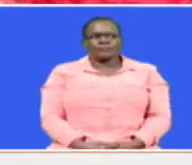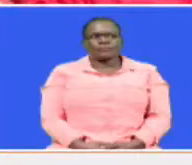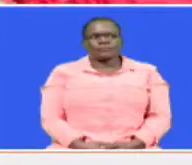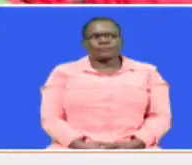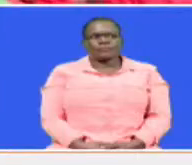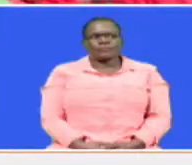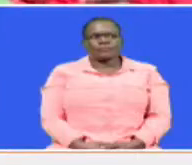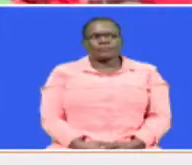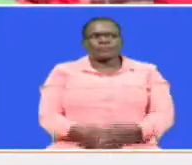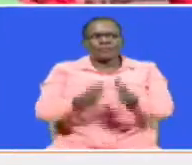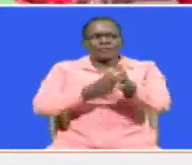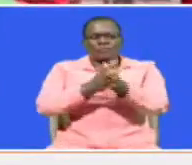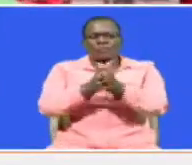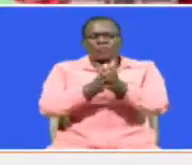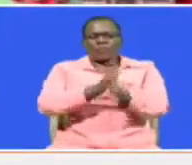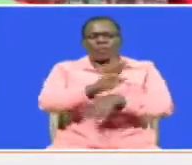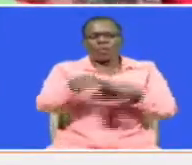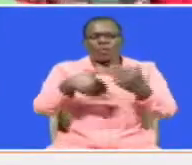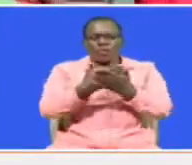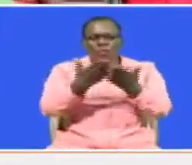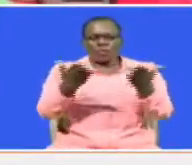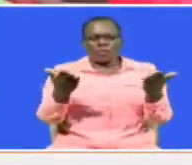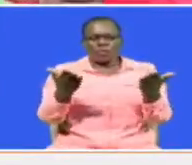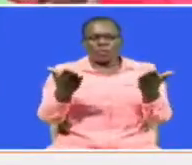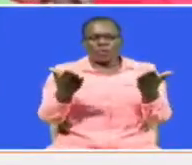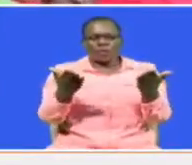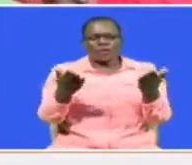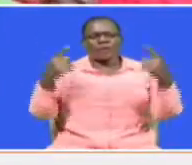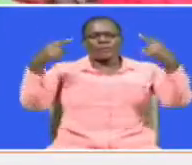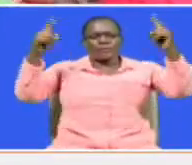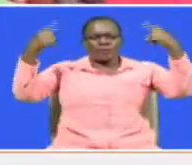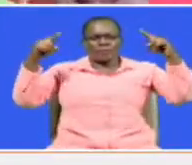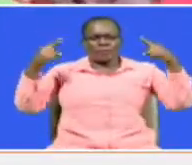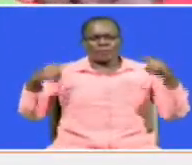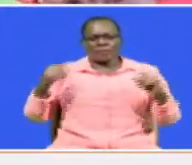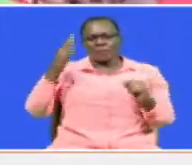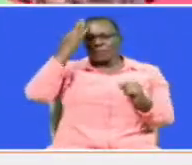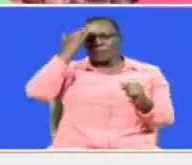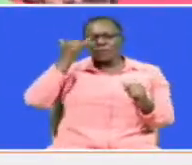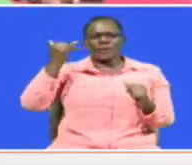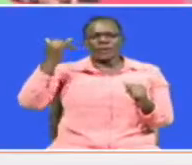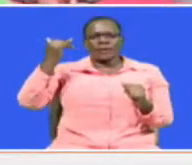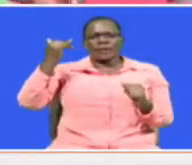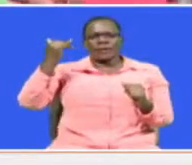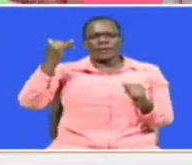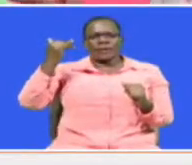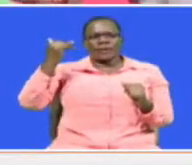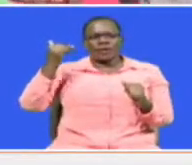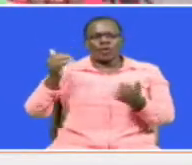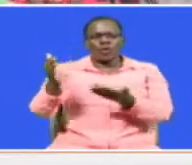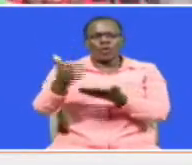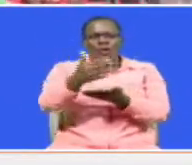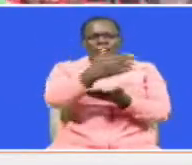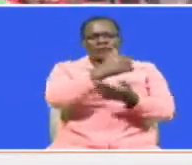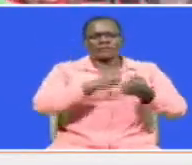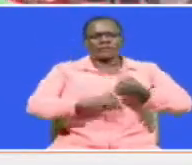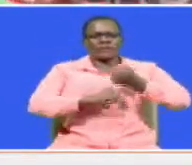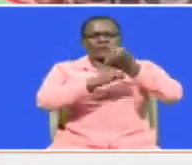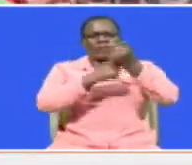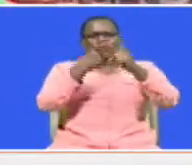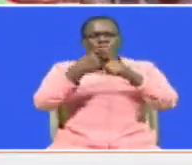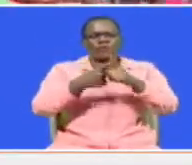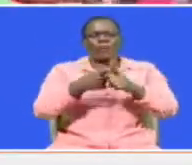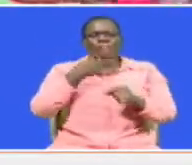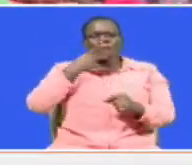It's an inspirational to all of us, and the day is a success due to collective support from